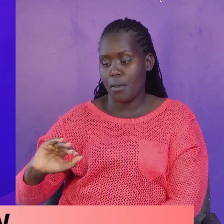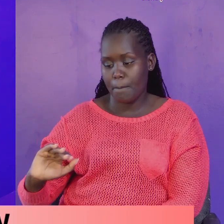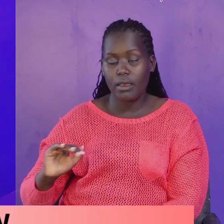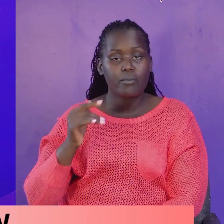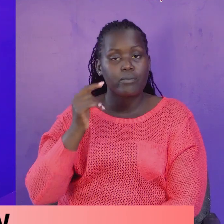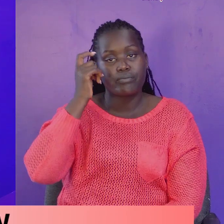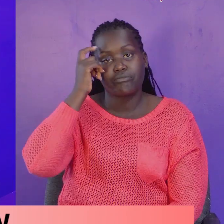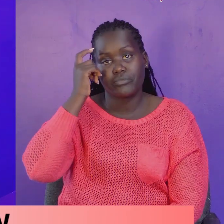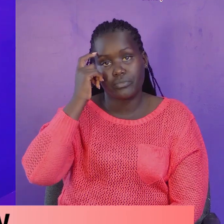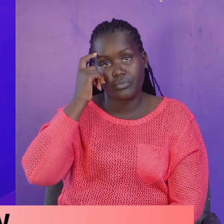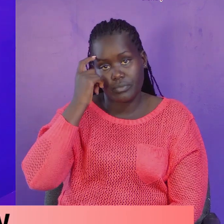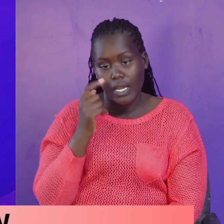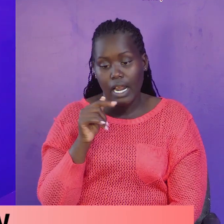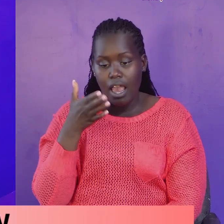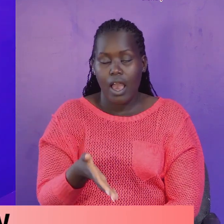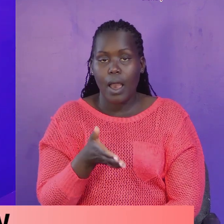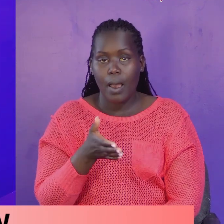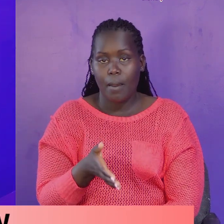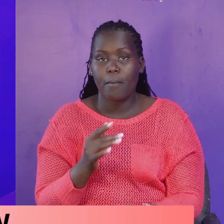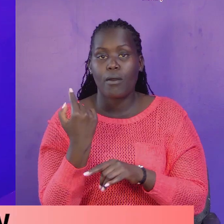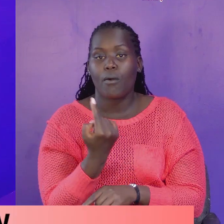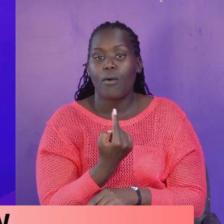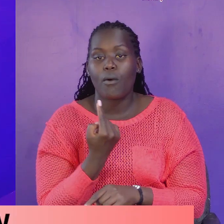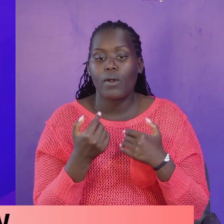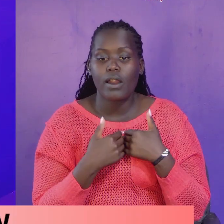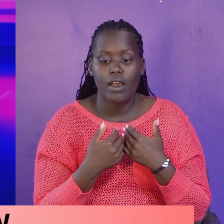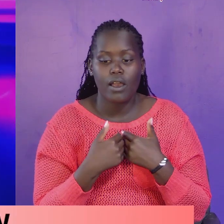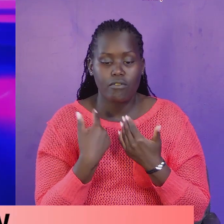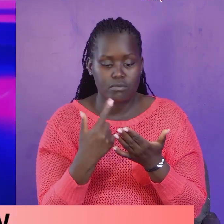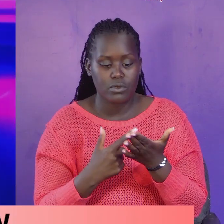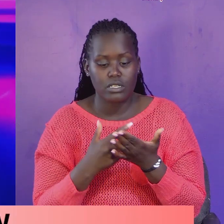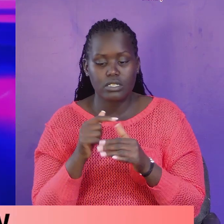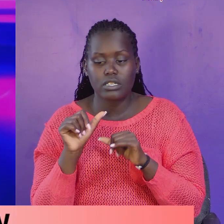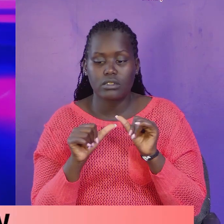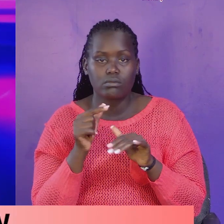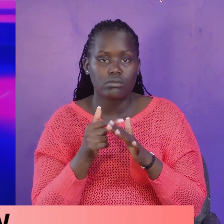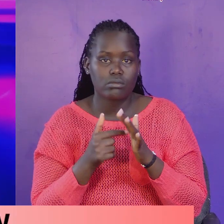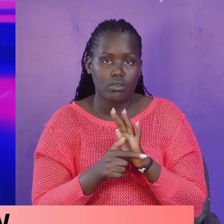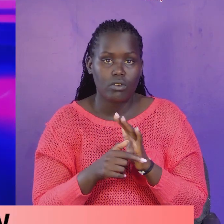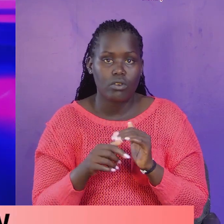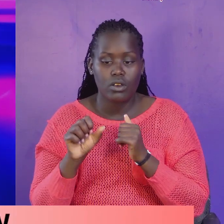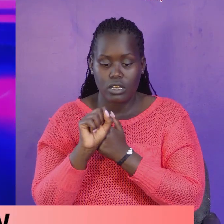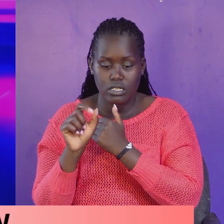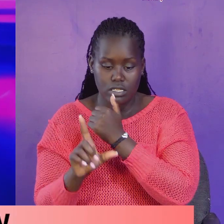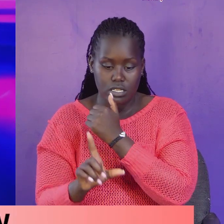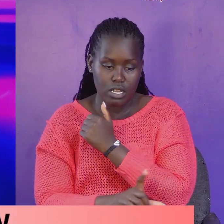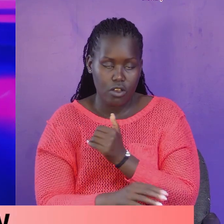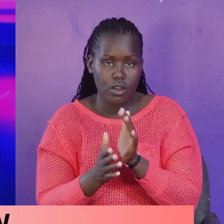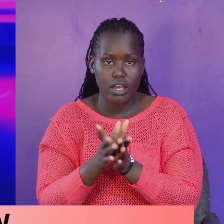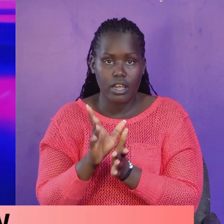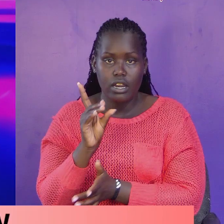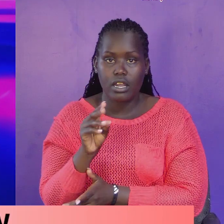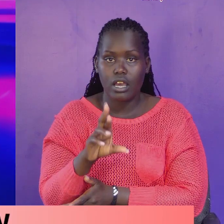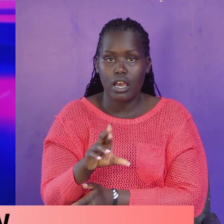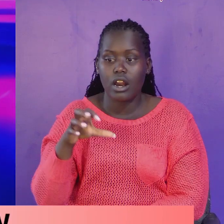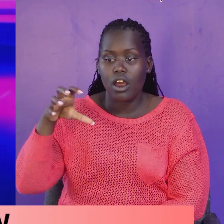think here we only have to look at Senegal and DR Congo.